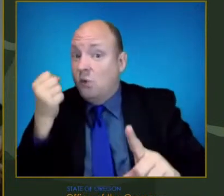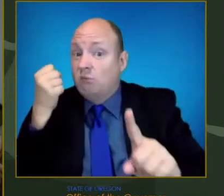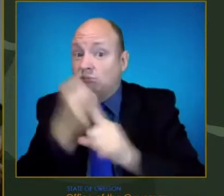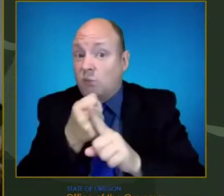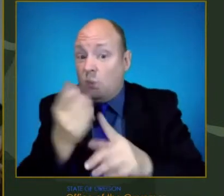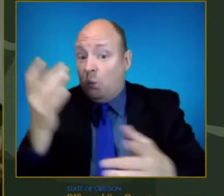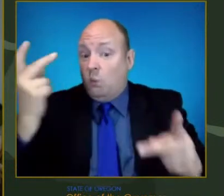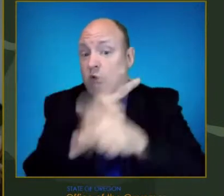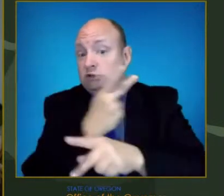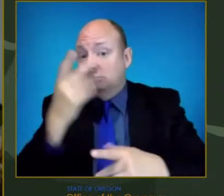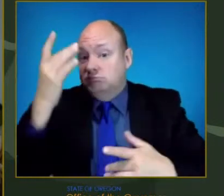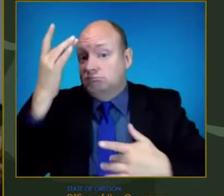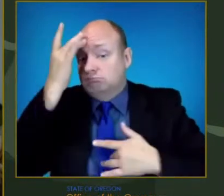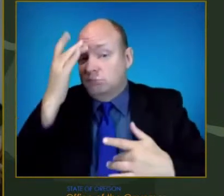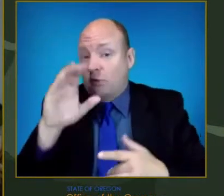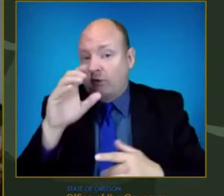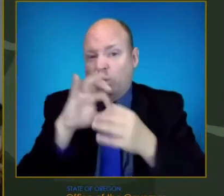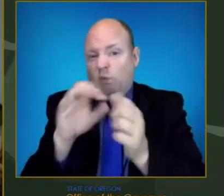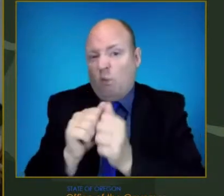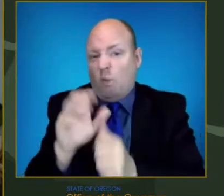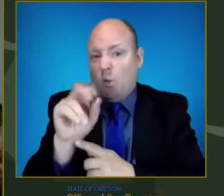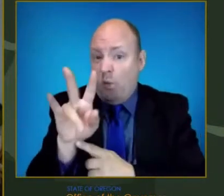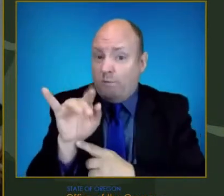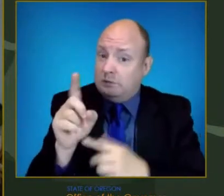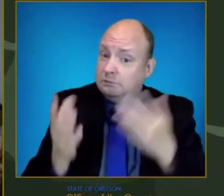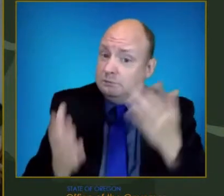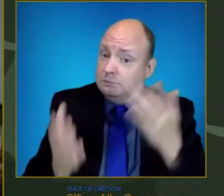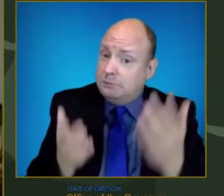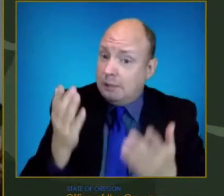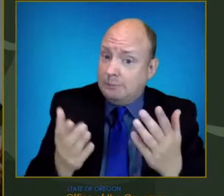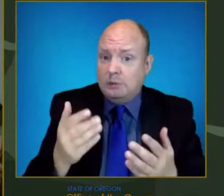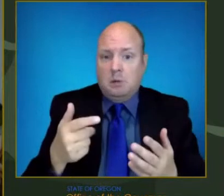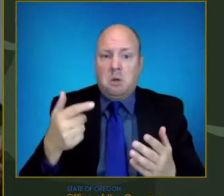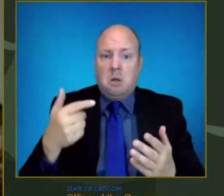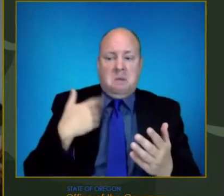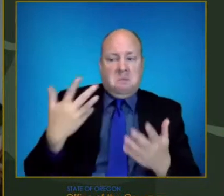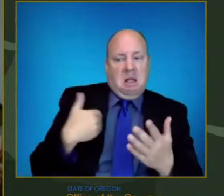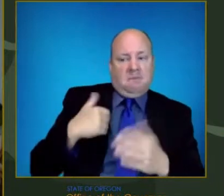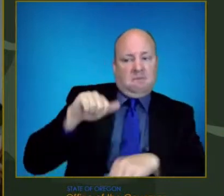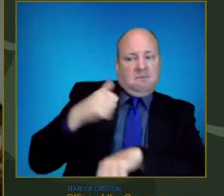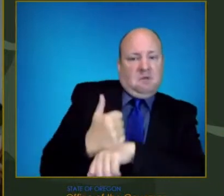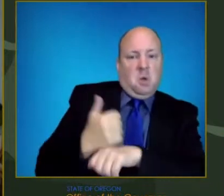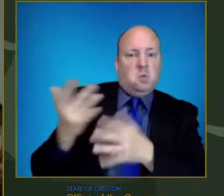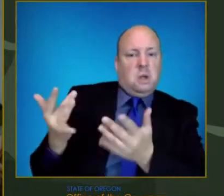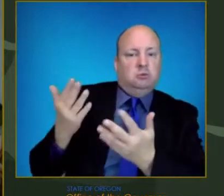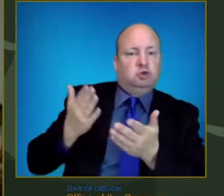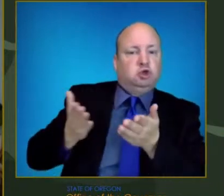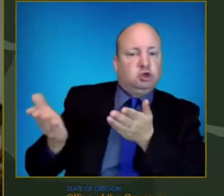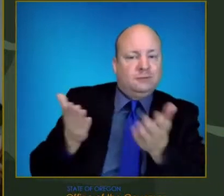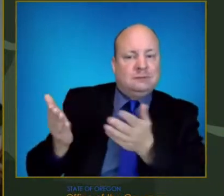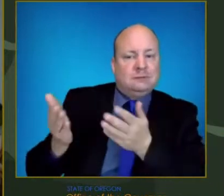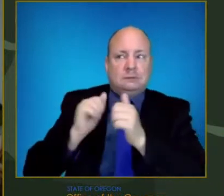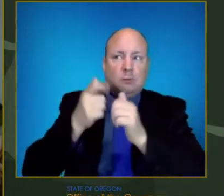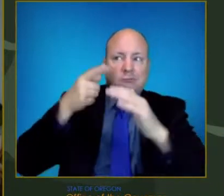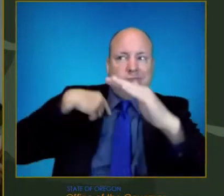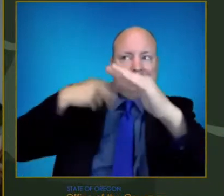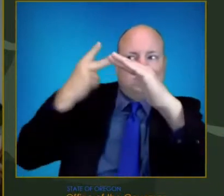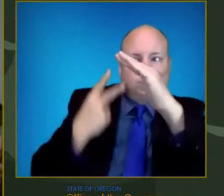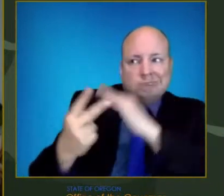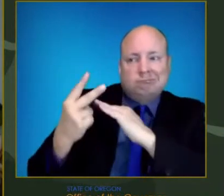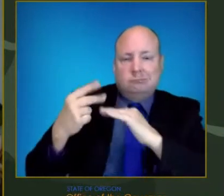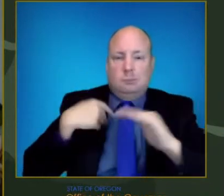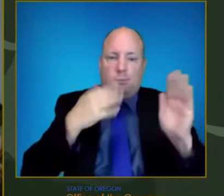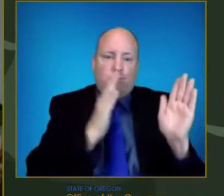incorporate child-friendly services wherever possible, anticipating that there may be authorizations for ages 5 to 11 sometime this